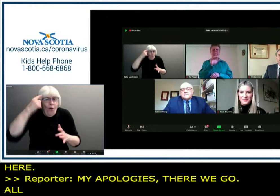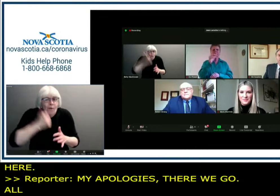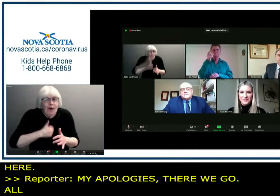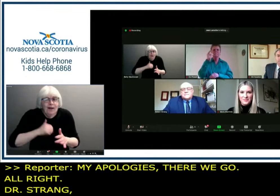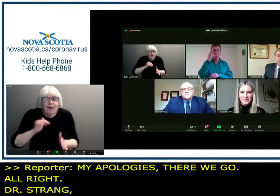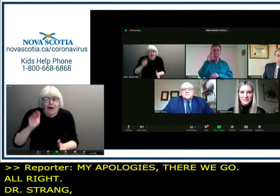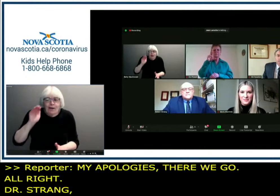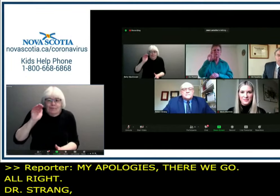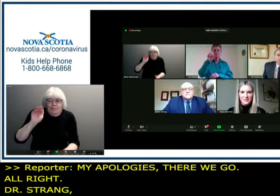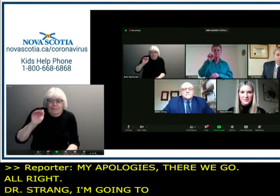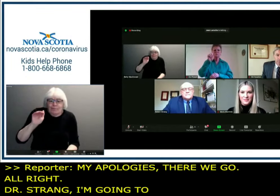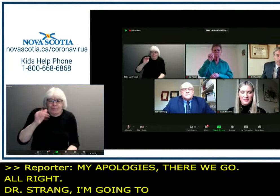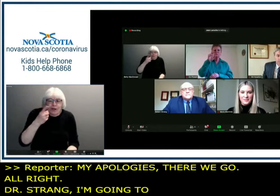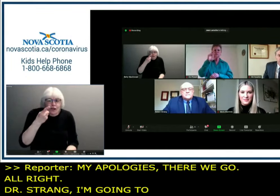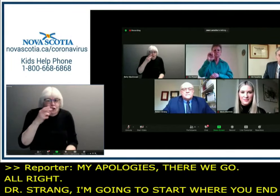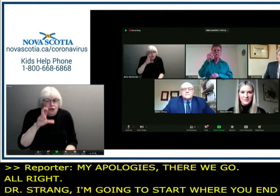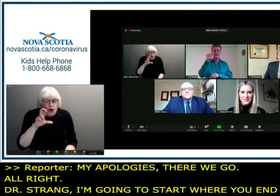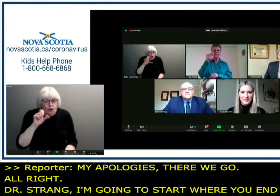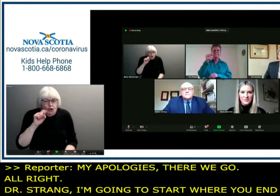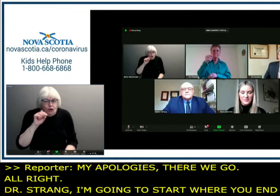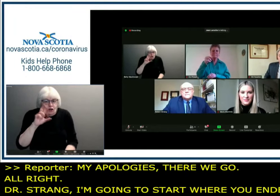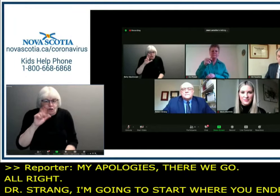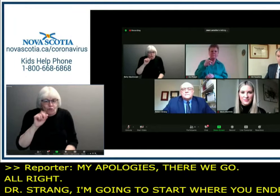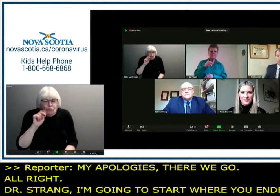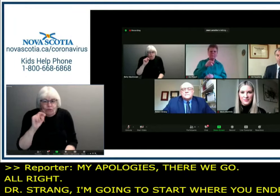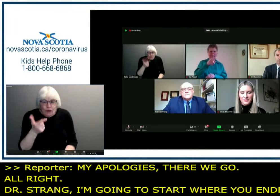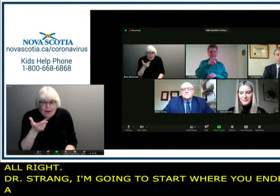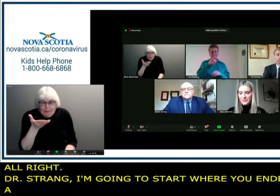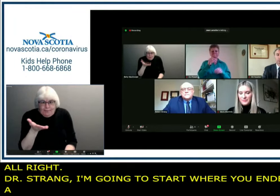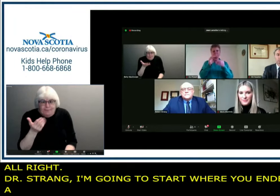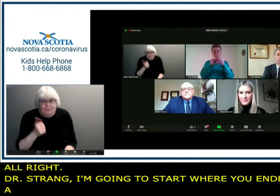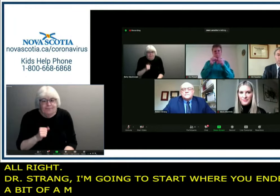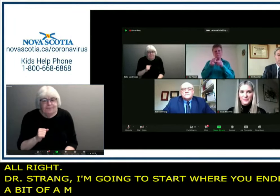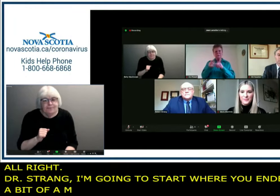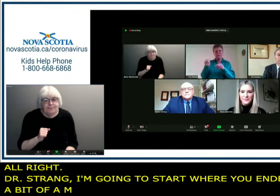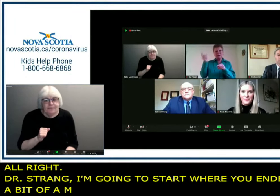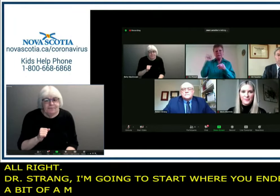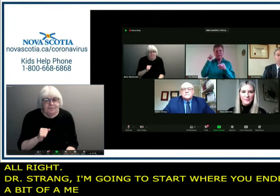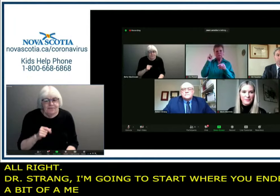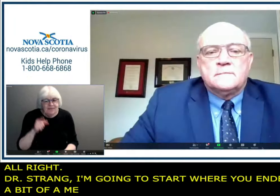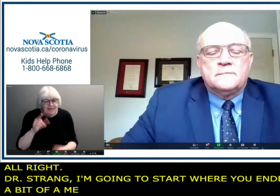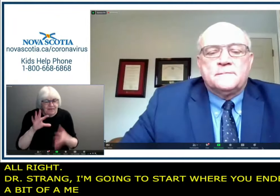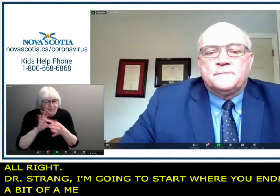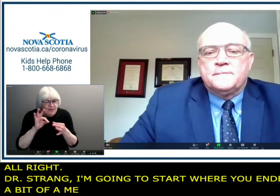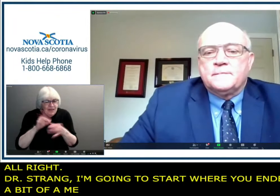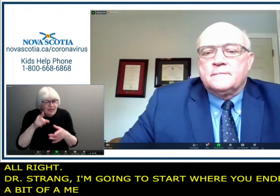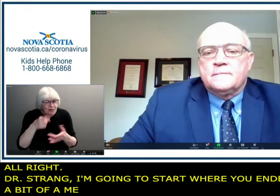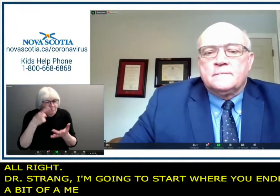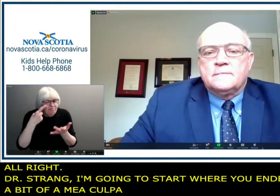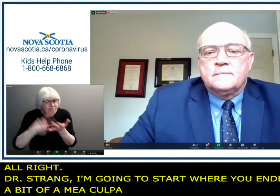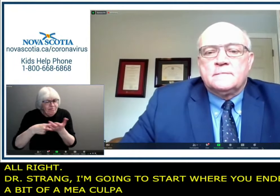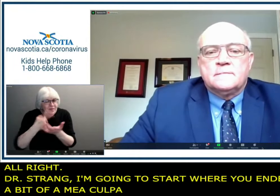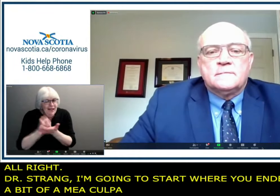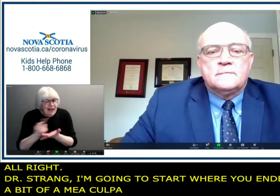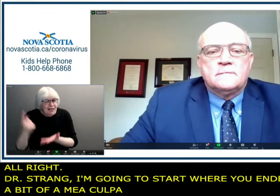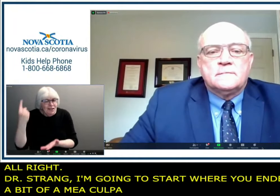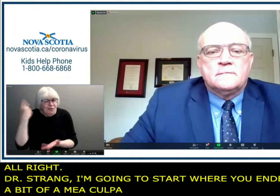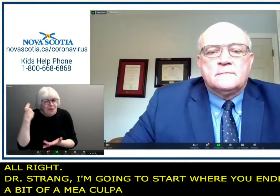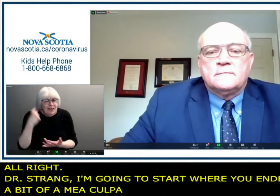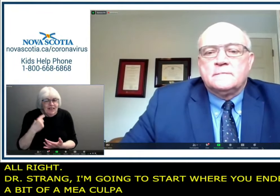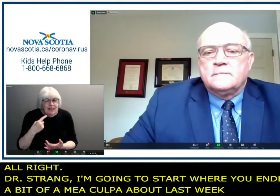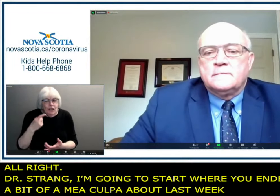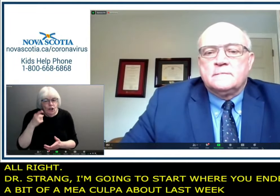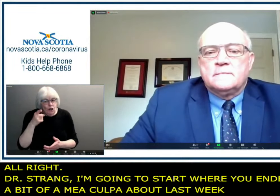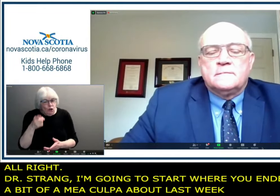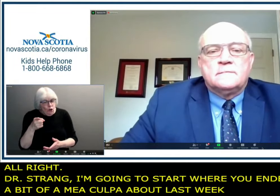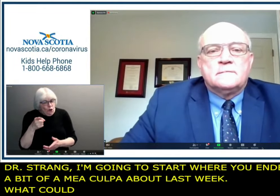ended this with a bit of a mea culpa about last week. What should or could you have done last week that would have made things any